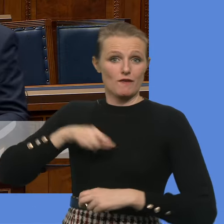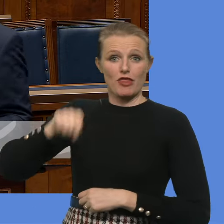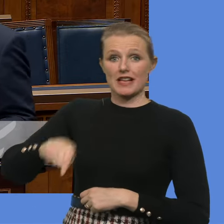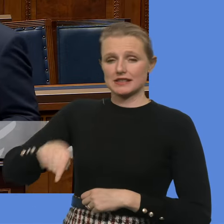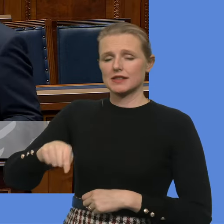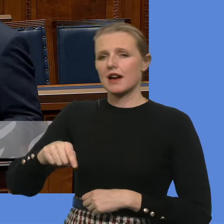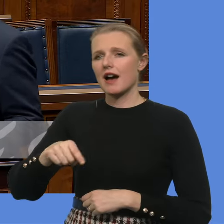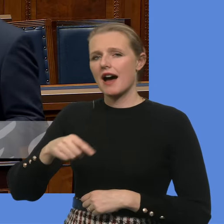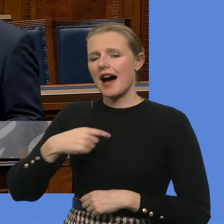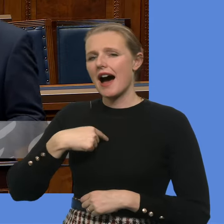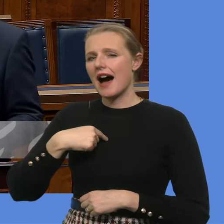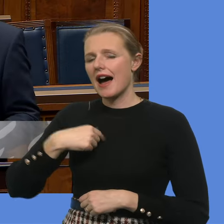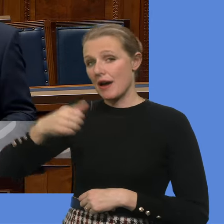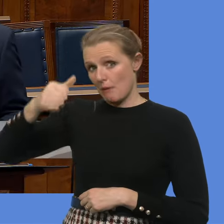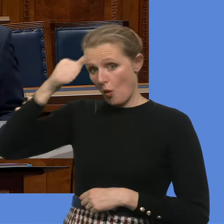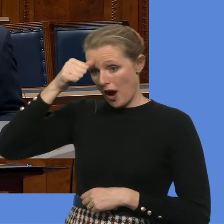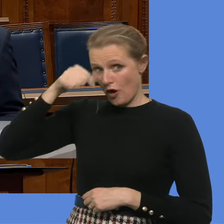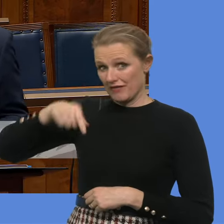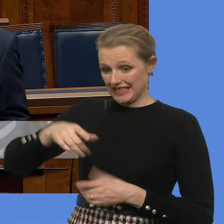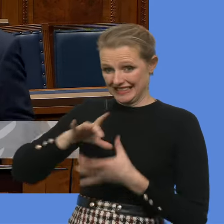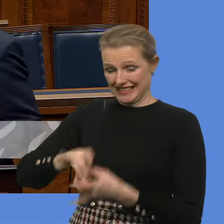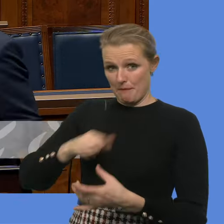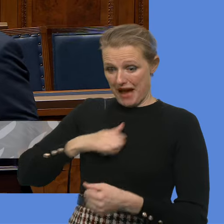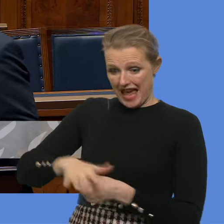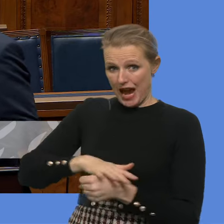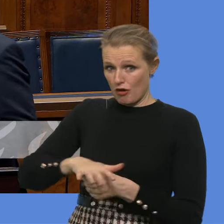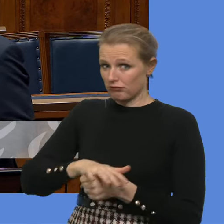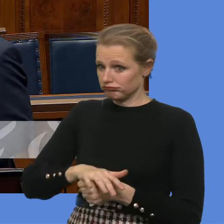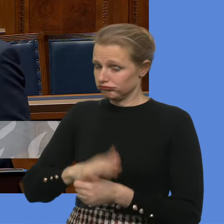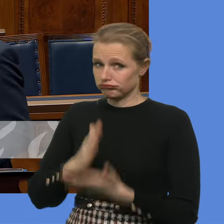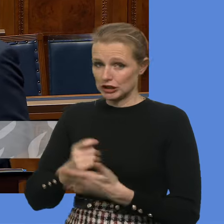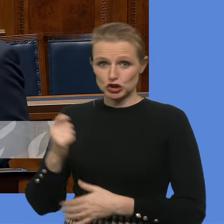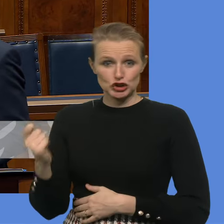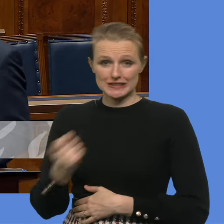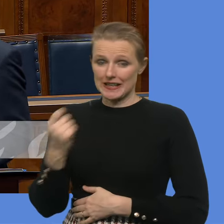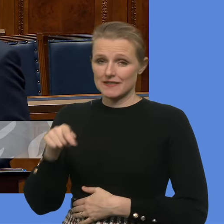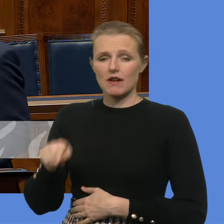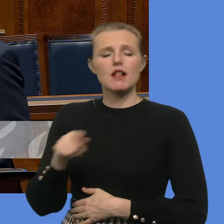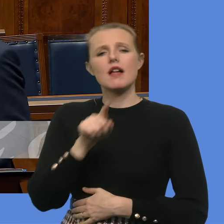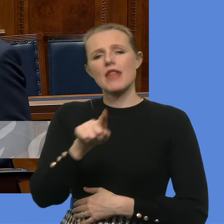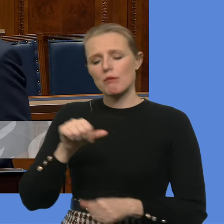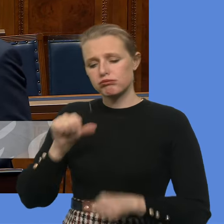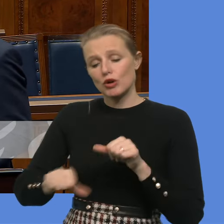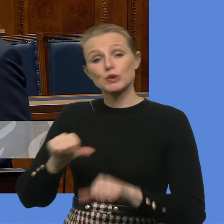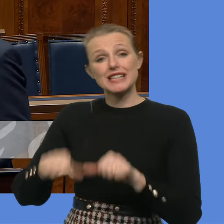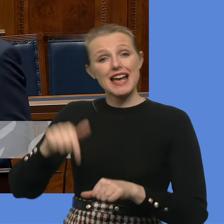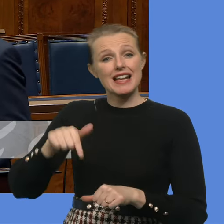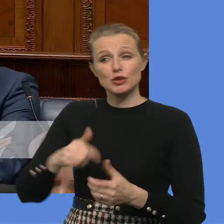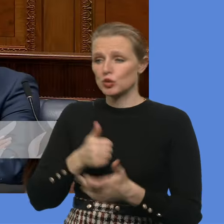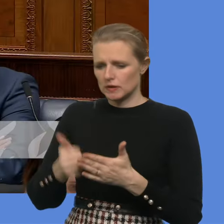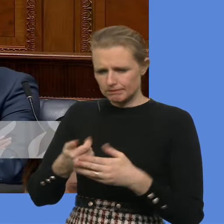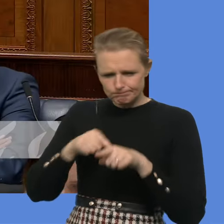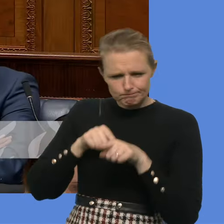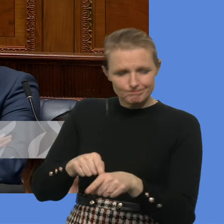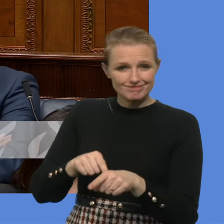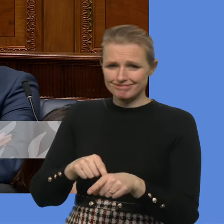of this facility actually in my own constituency, where this has happened very successfully. And it's a process that is not often followed. That